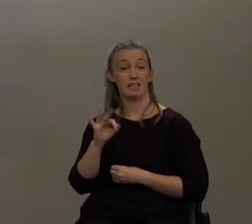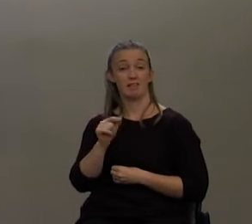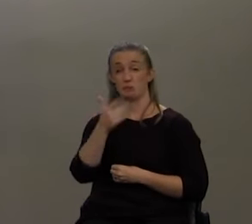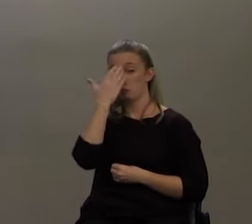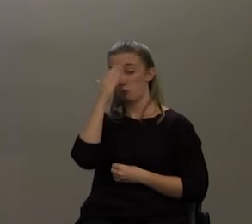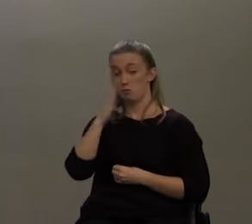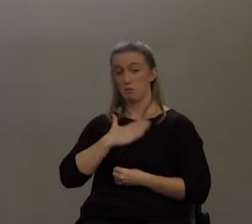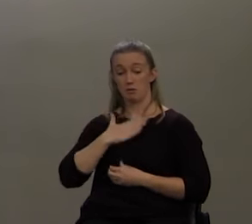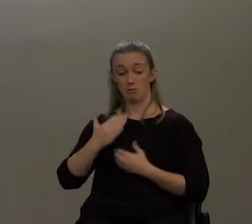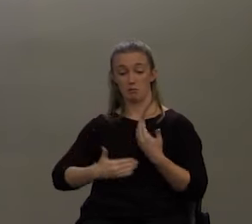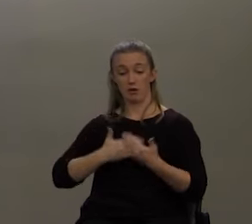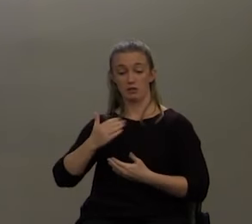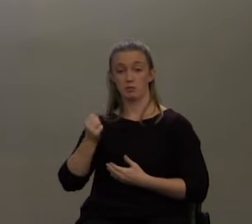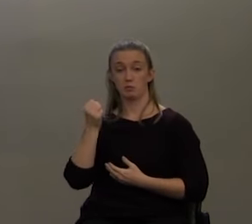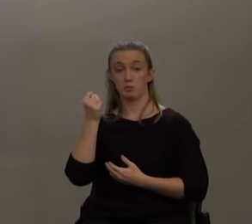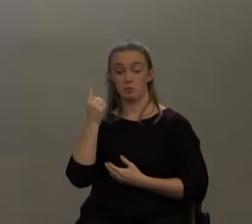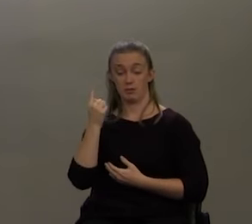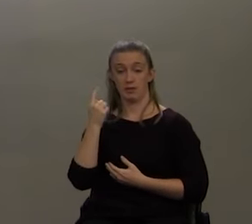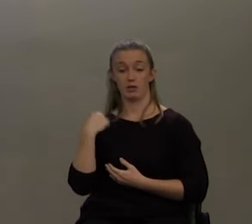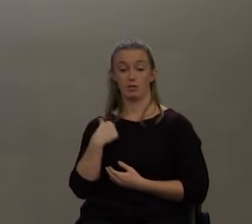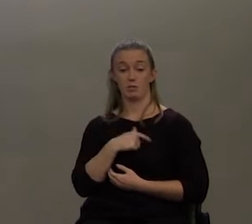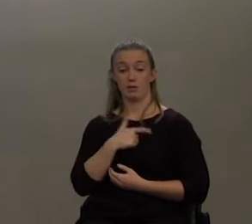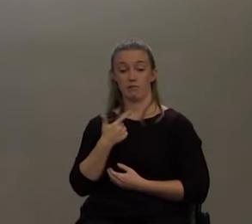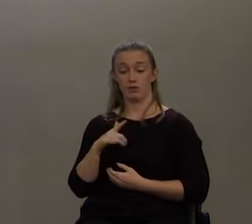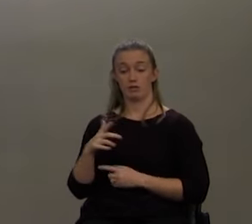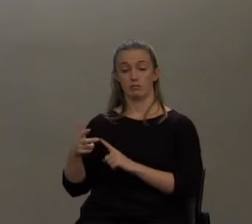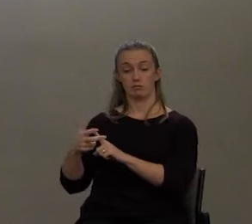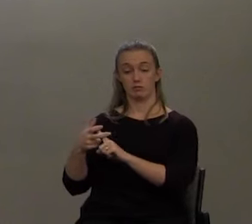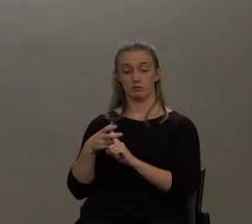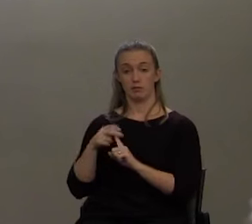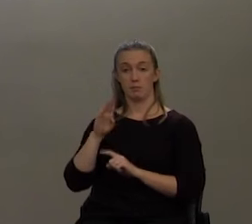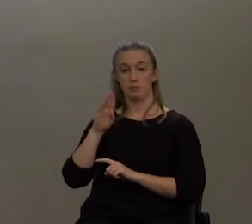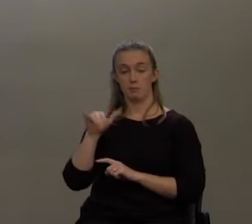this process, we've been retained by